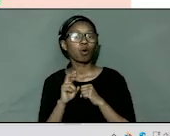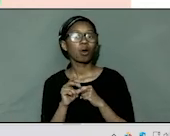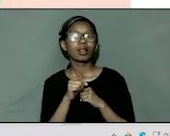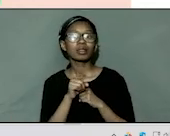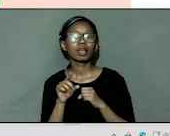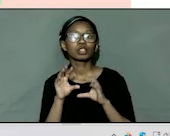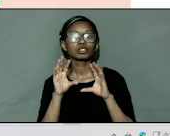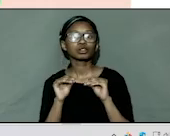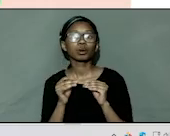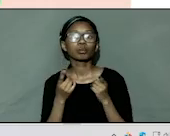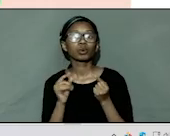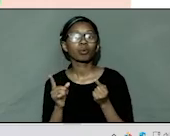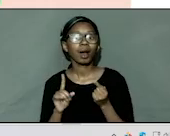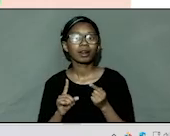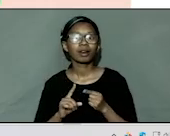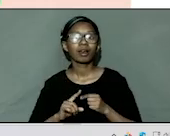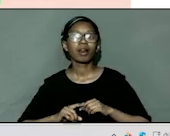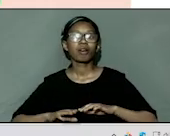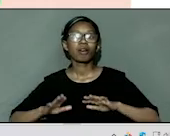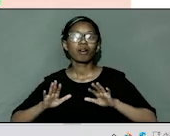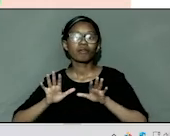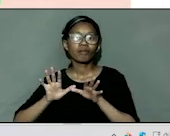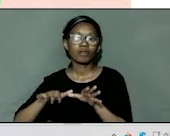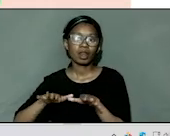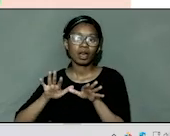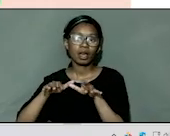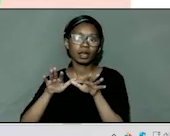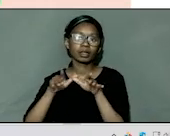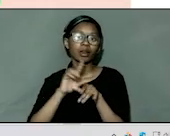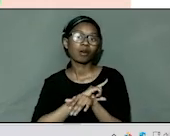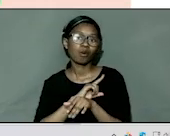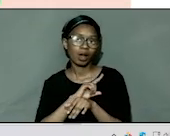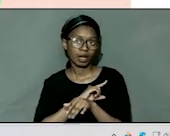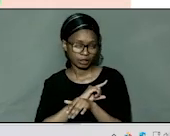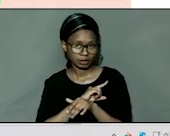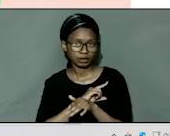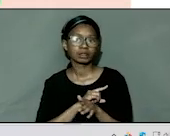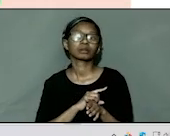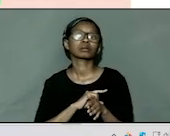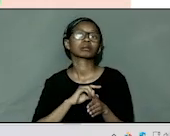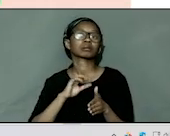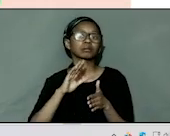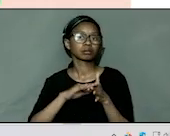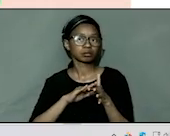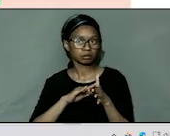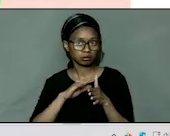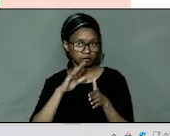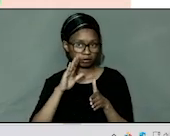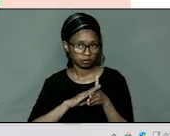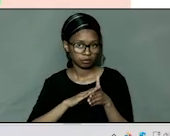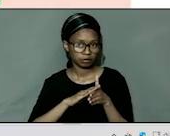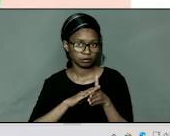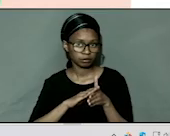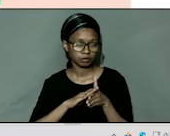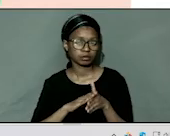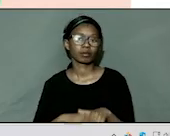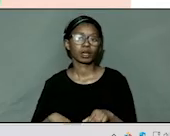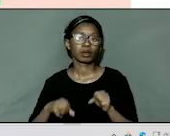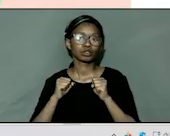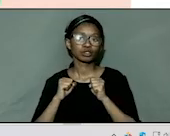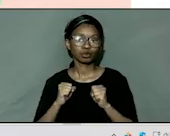what? Flying. Again, why? Due to what? Due to